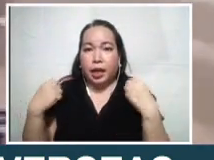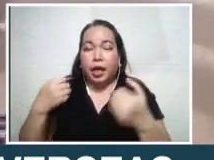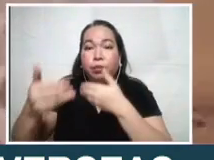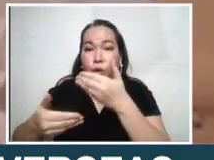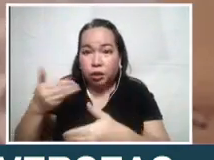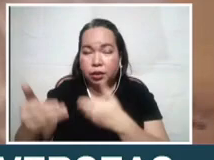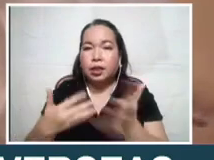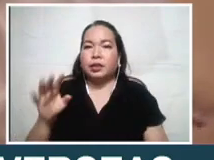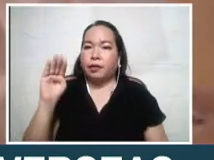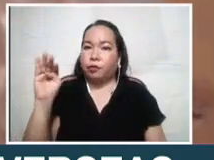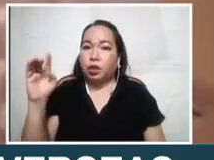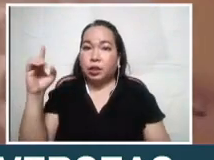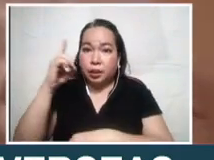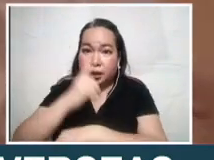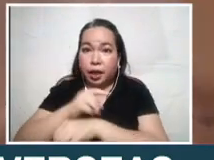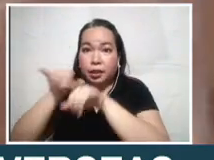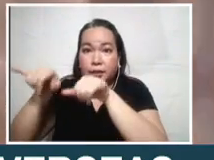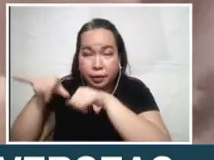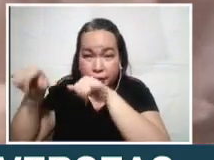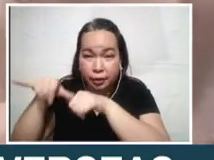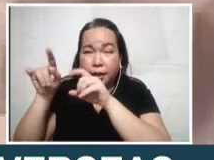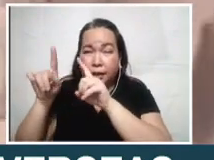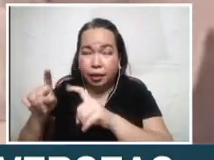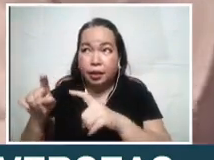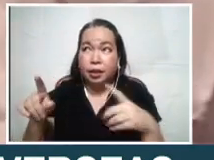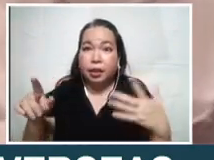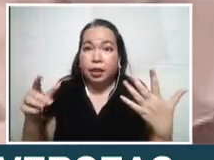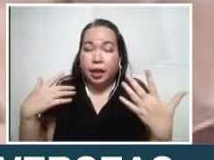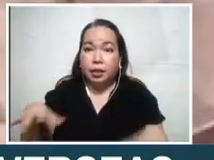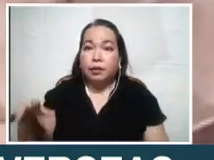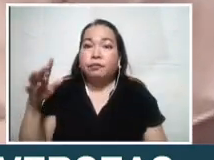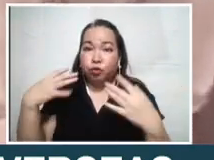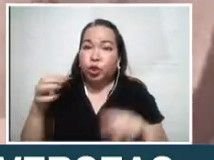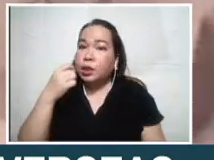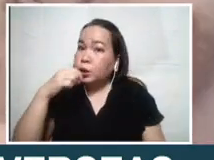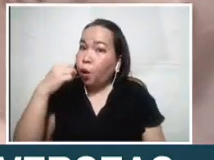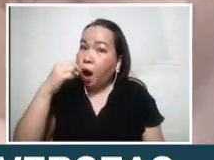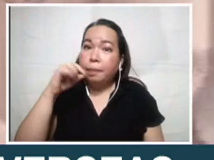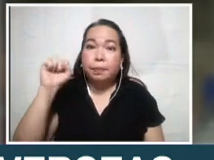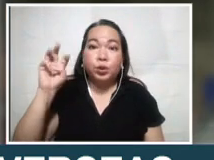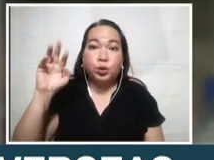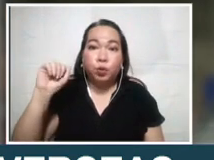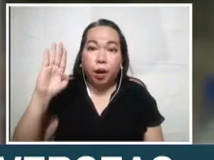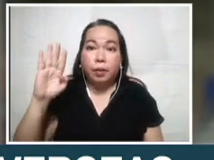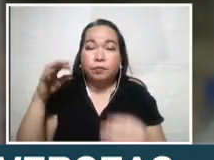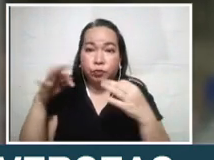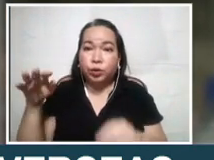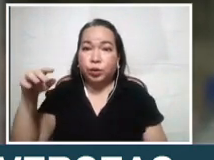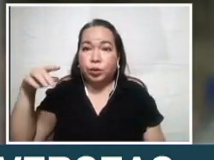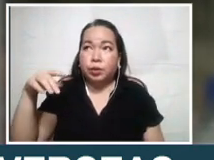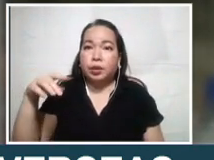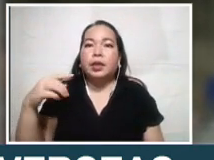Mm-hmm. And then after that, the PCR swab testing and another testing from the Bureau of